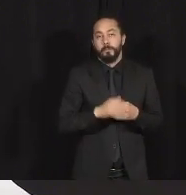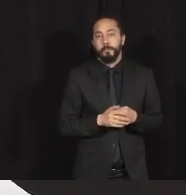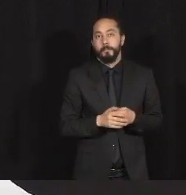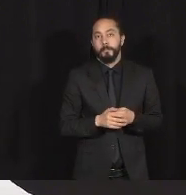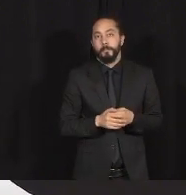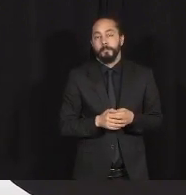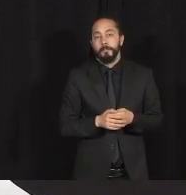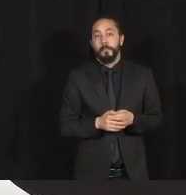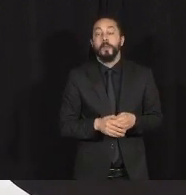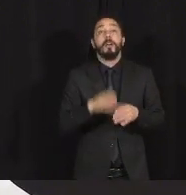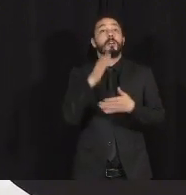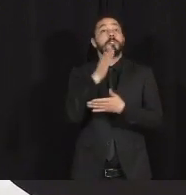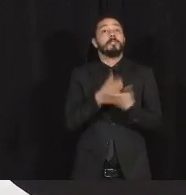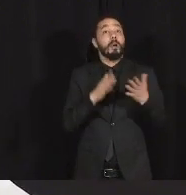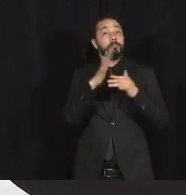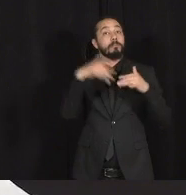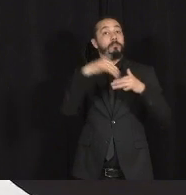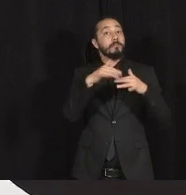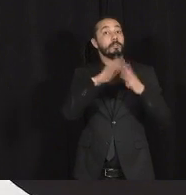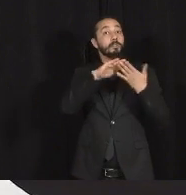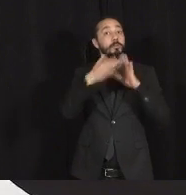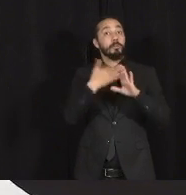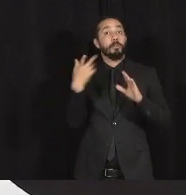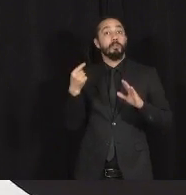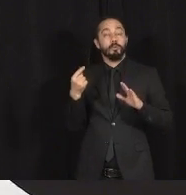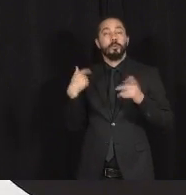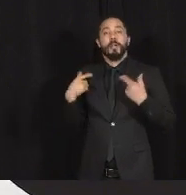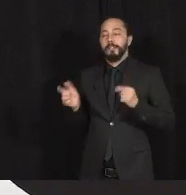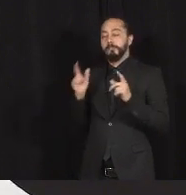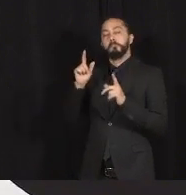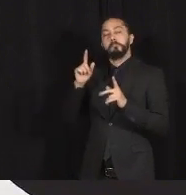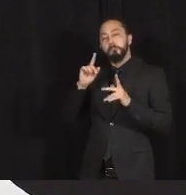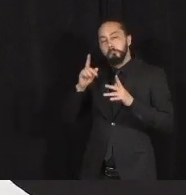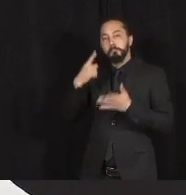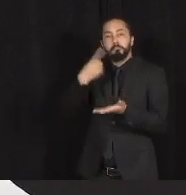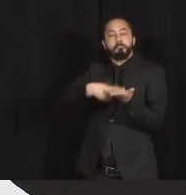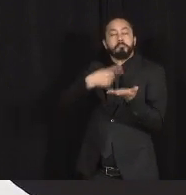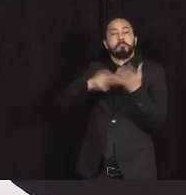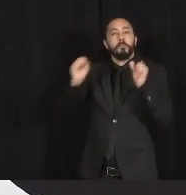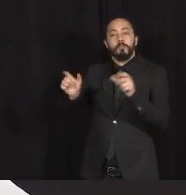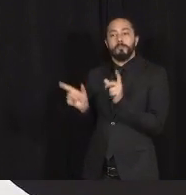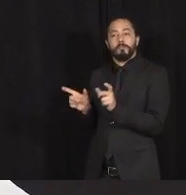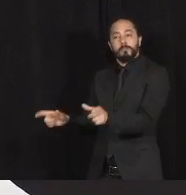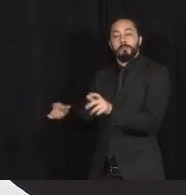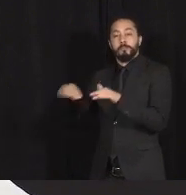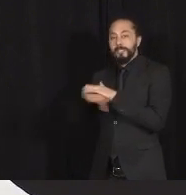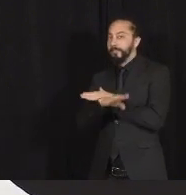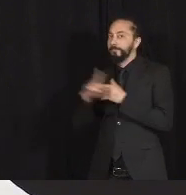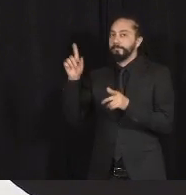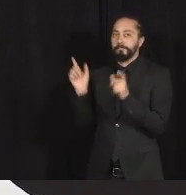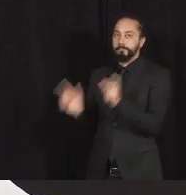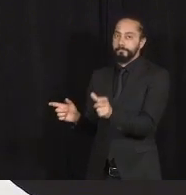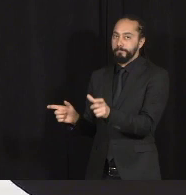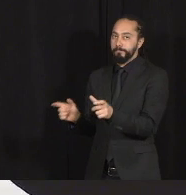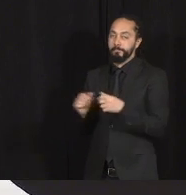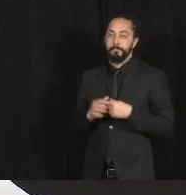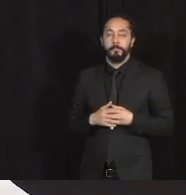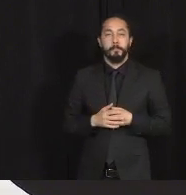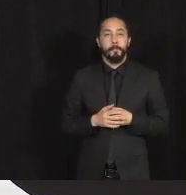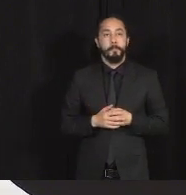to their territory. Human resource management is going to continue to be